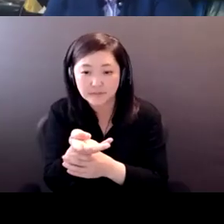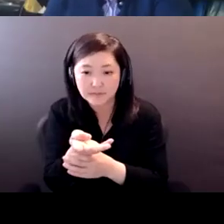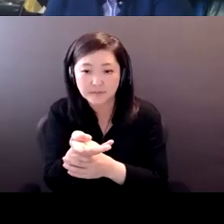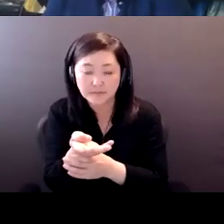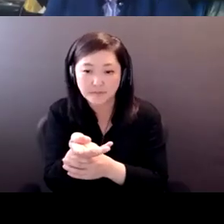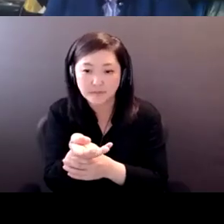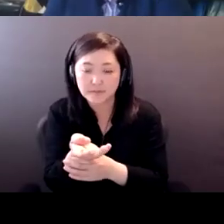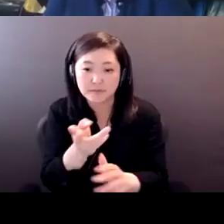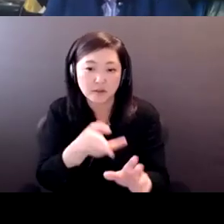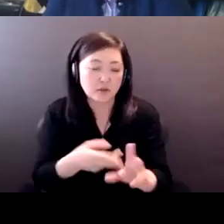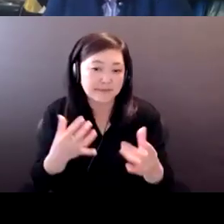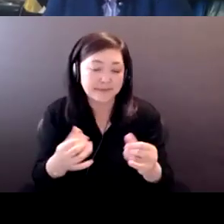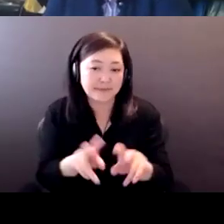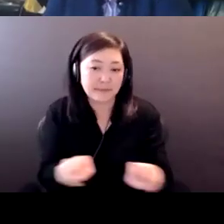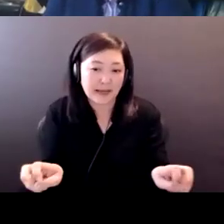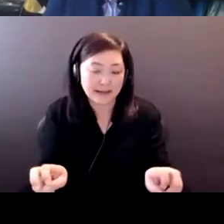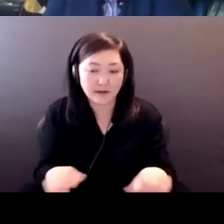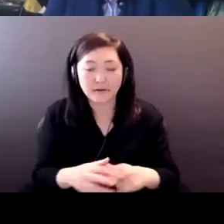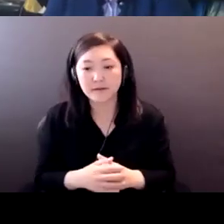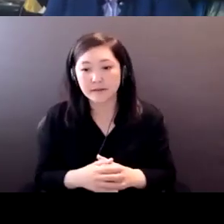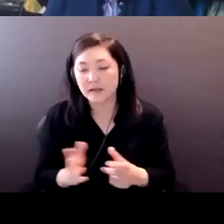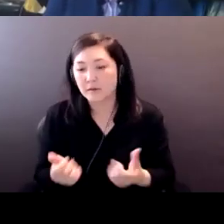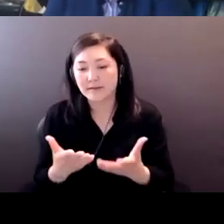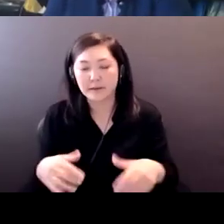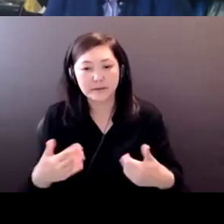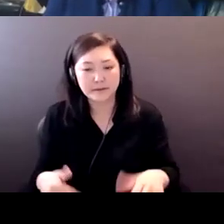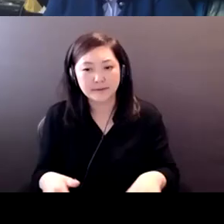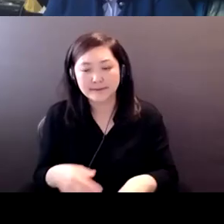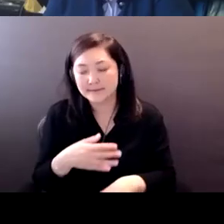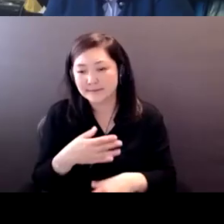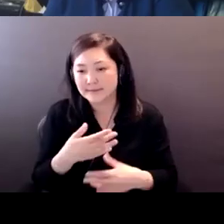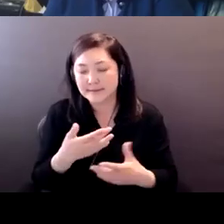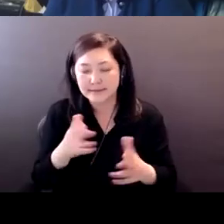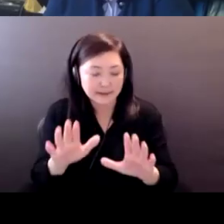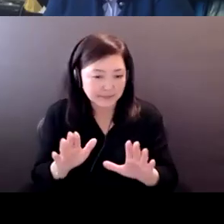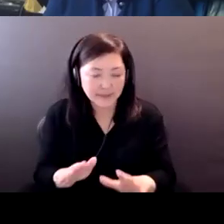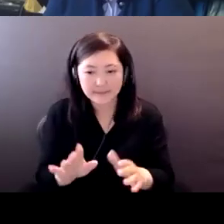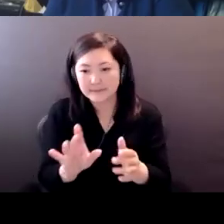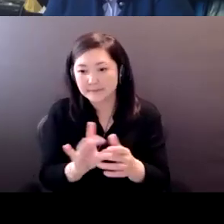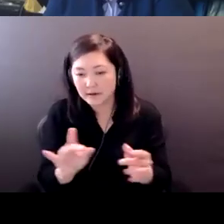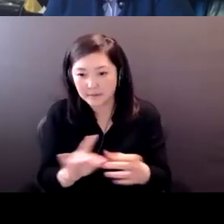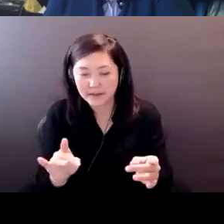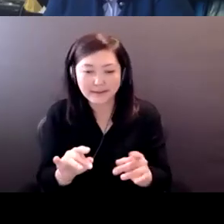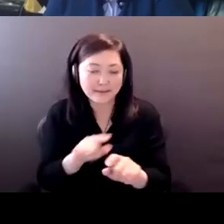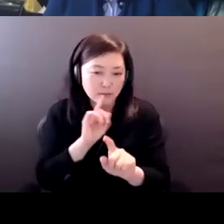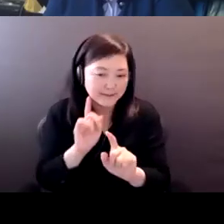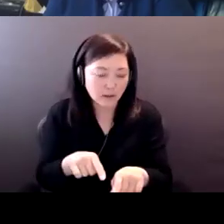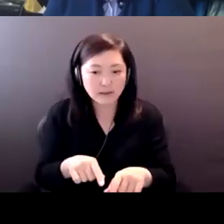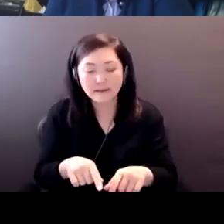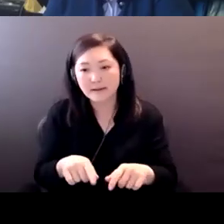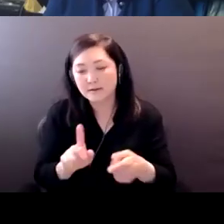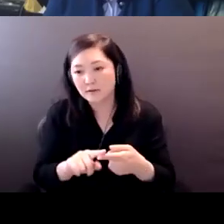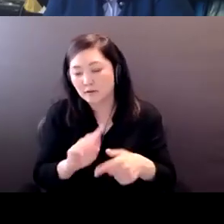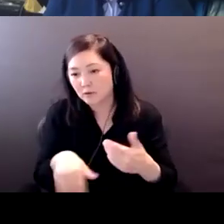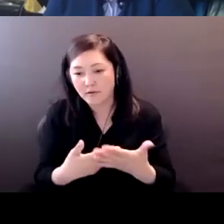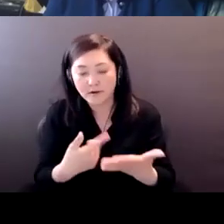to participate today and for bringing such astute commentary to this whole question. I hope it